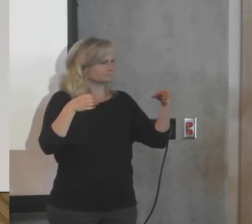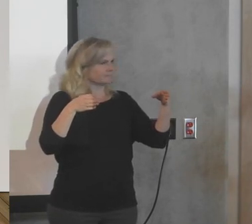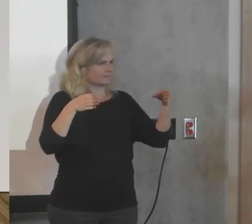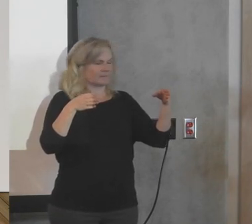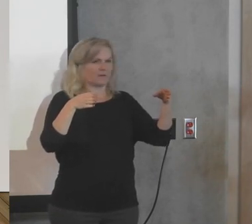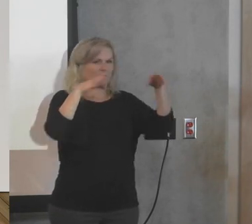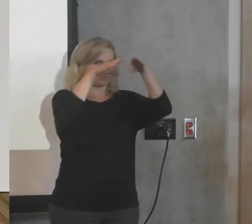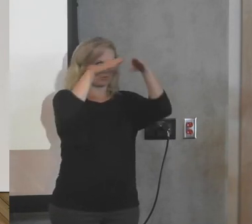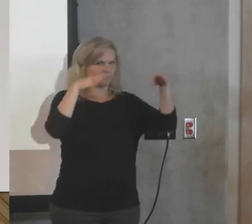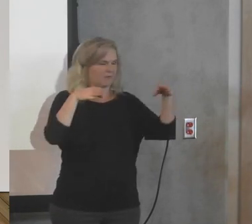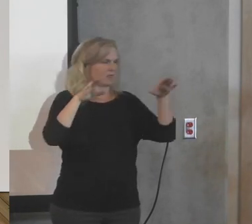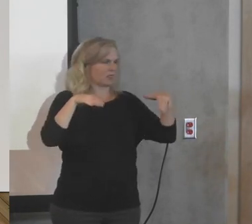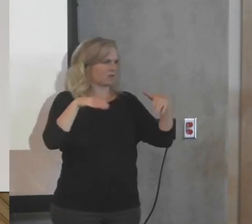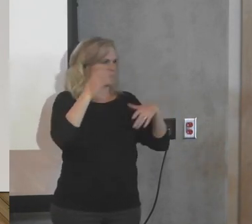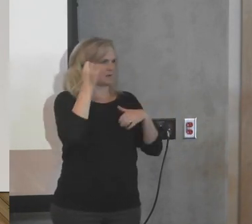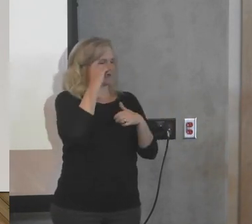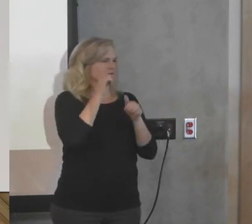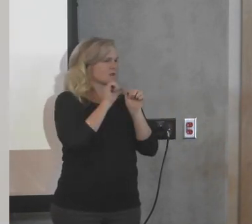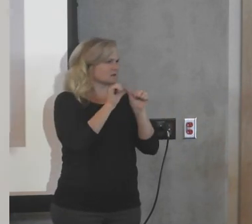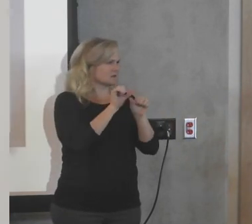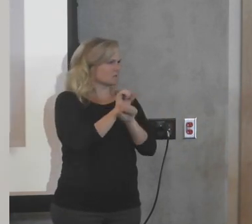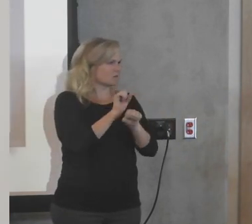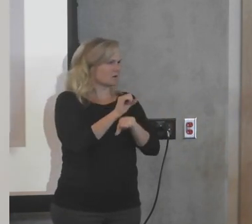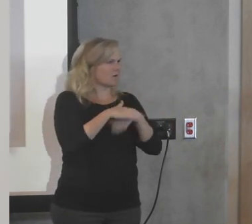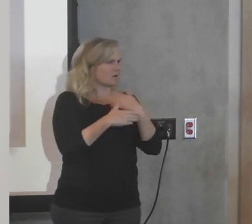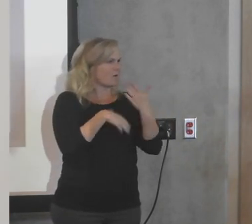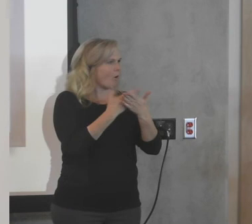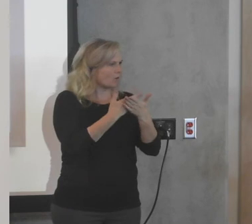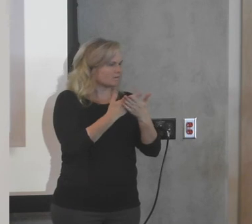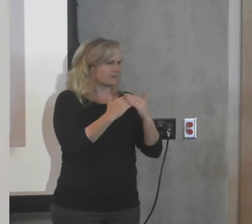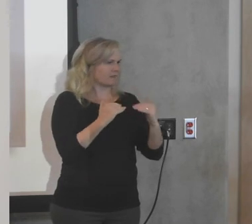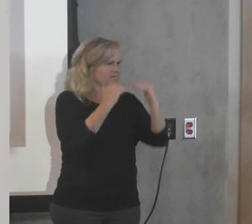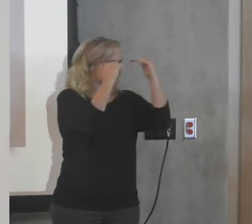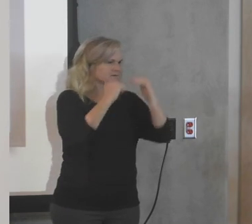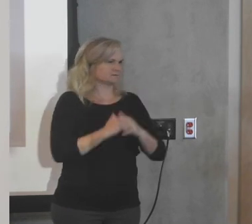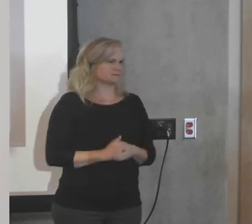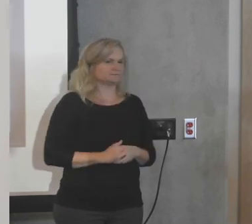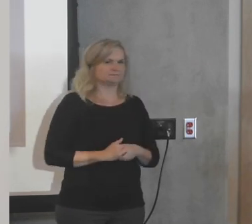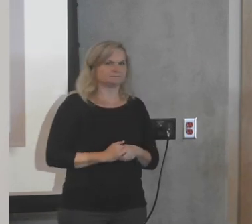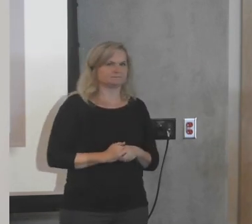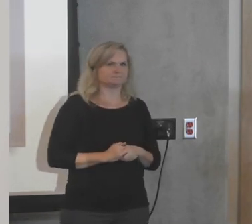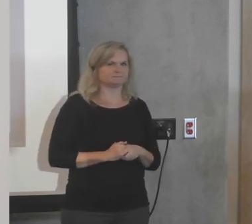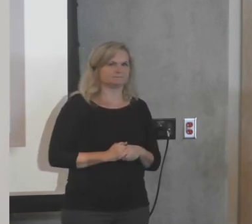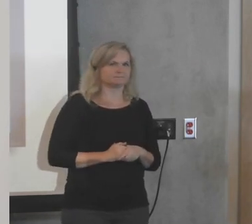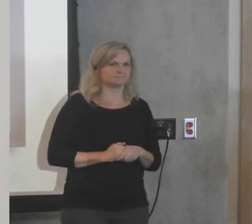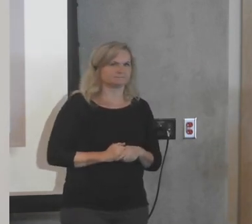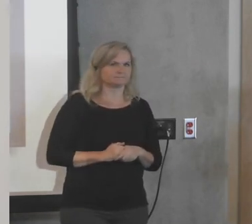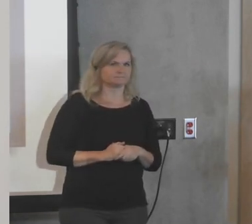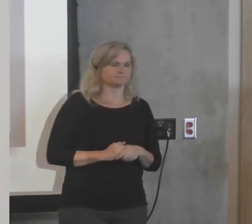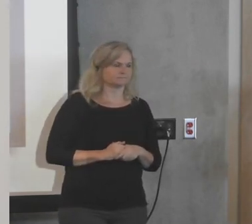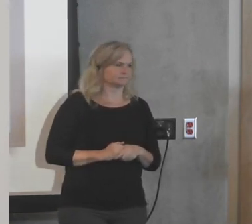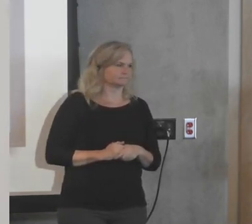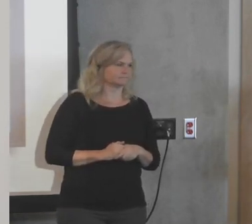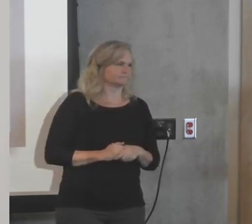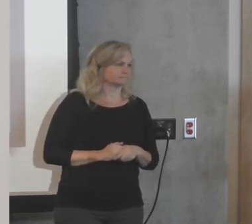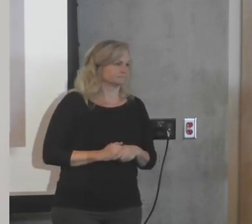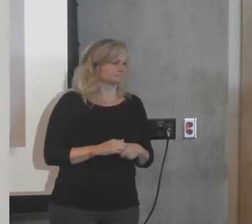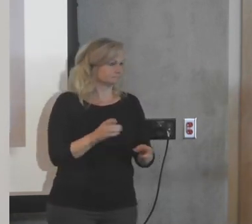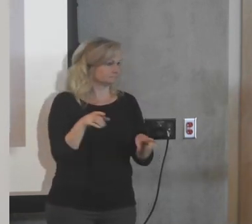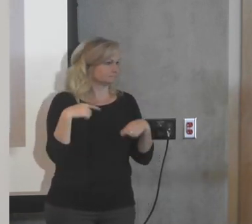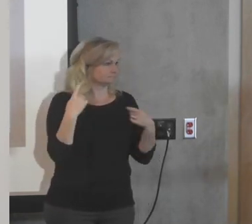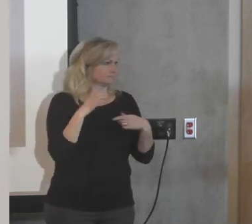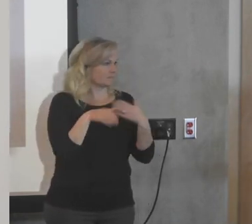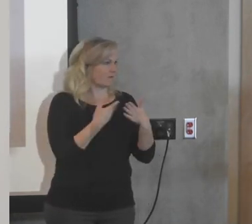all the other levels. So all those strategies we just talked to you about, the picture